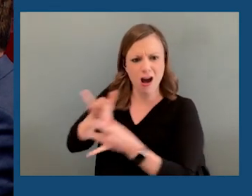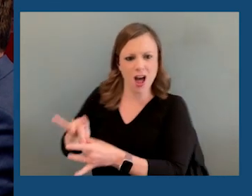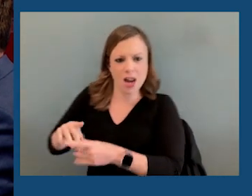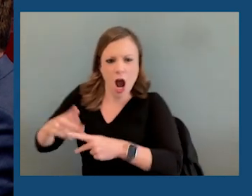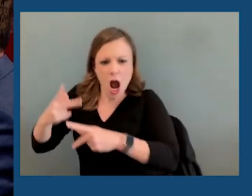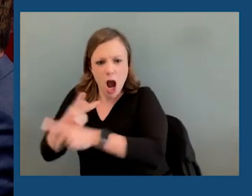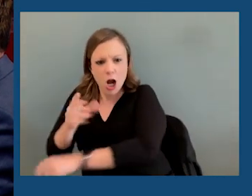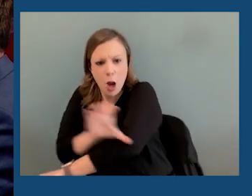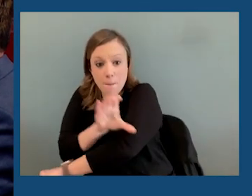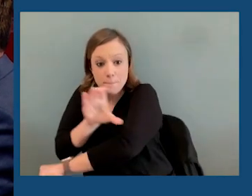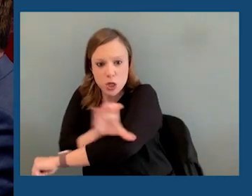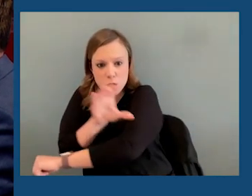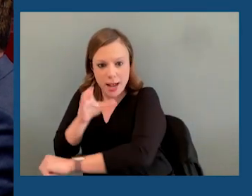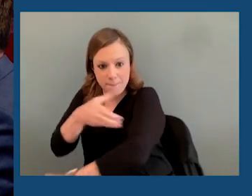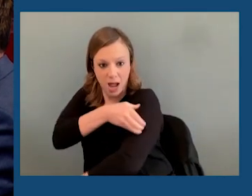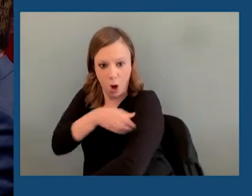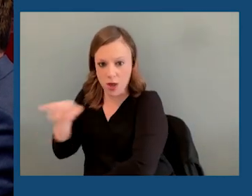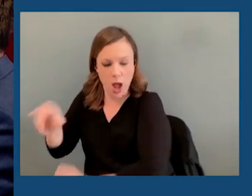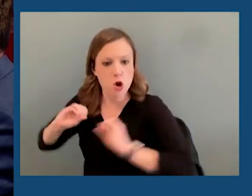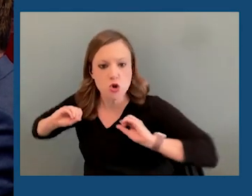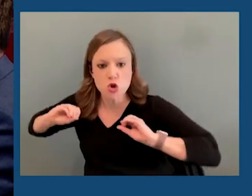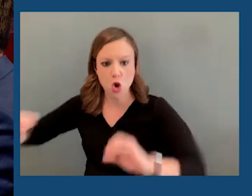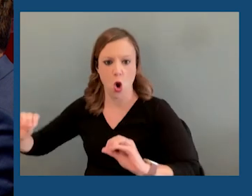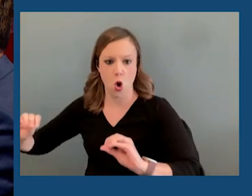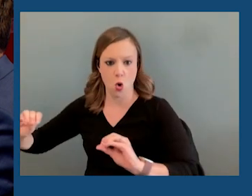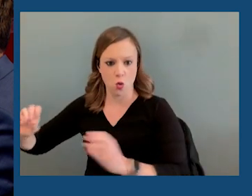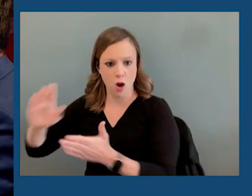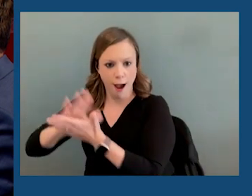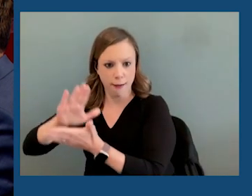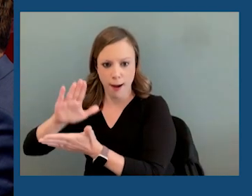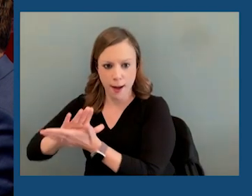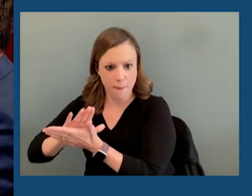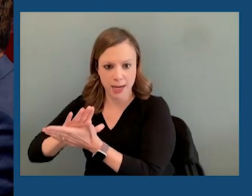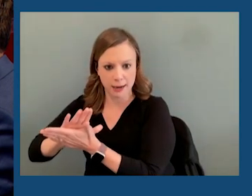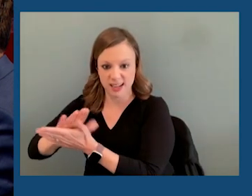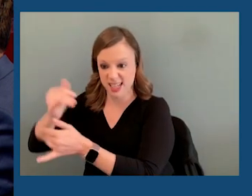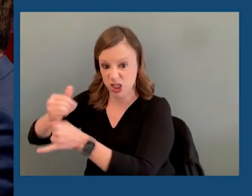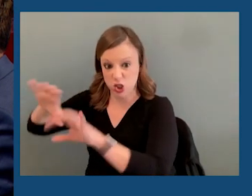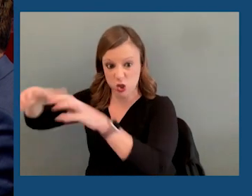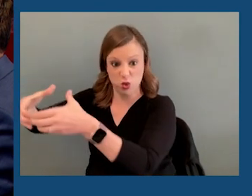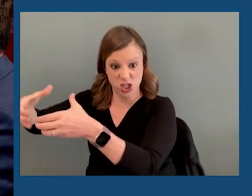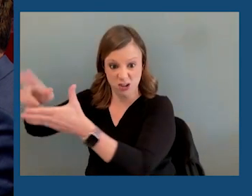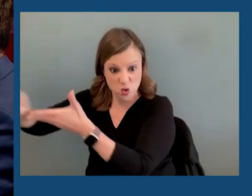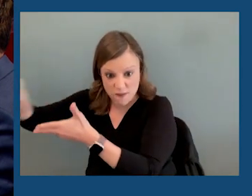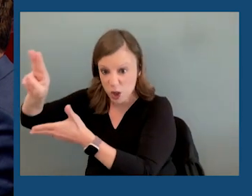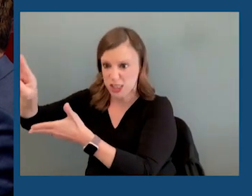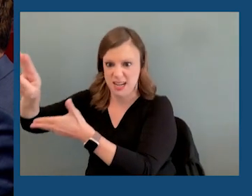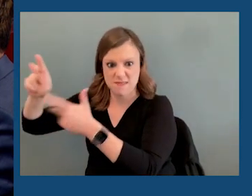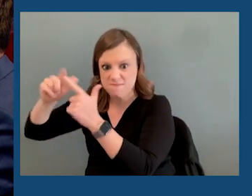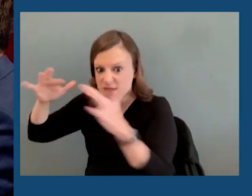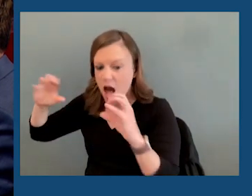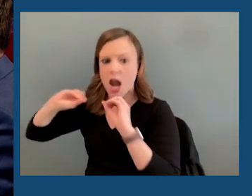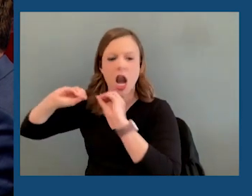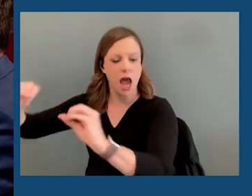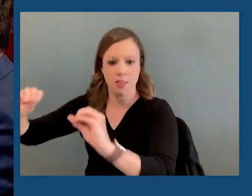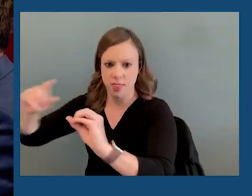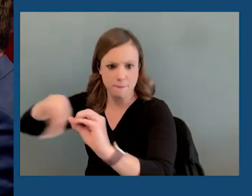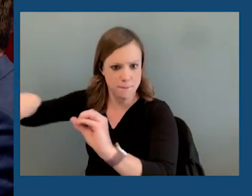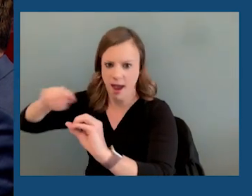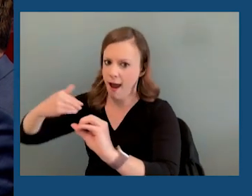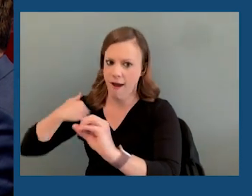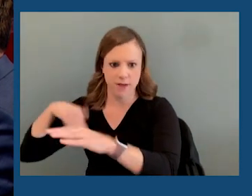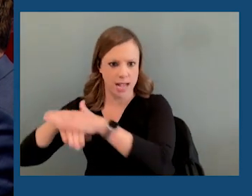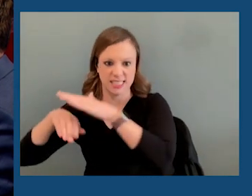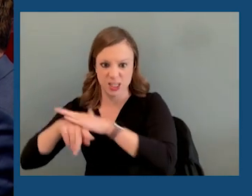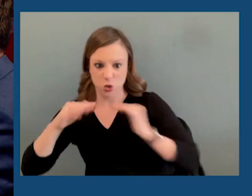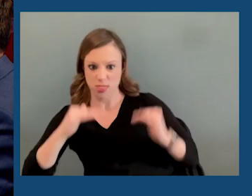academic institution has access to today. And I just want to talk about how much